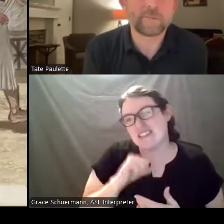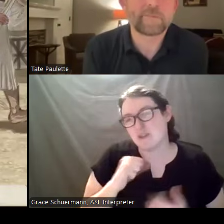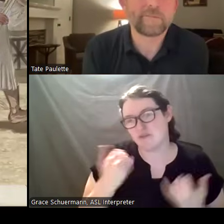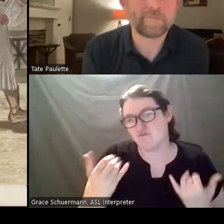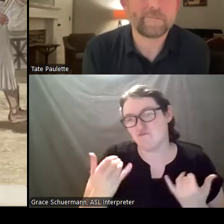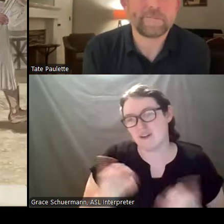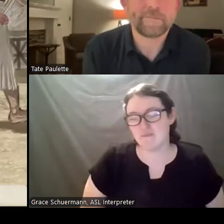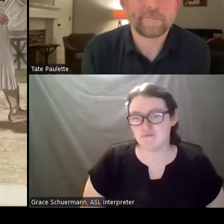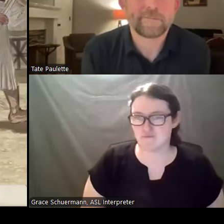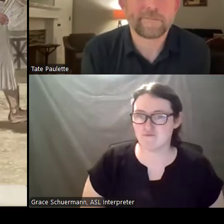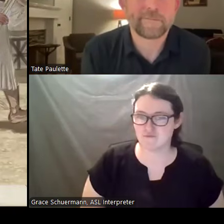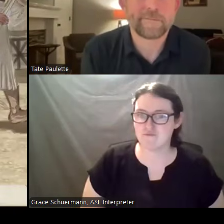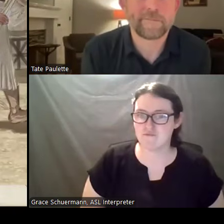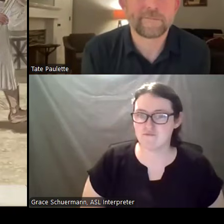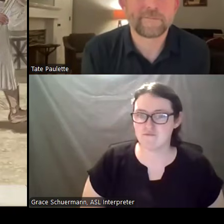point.